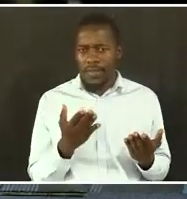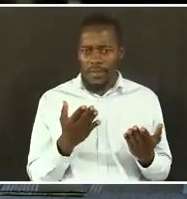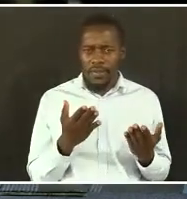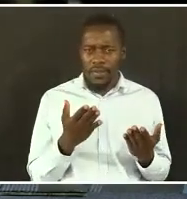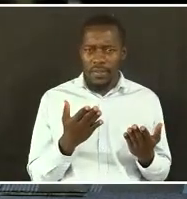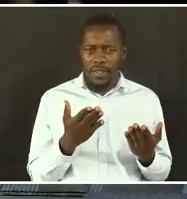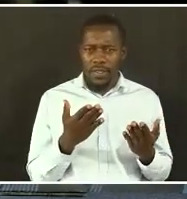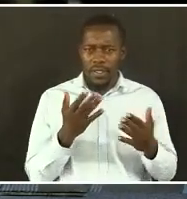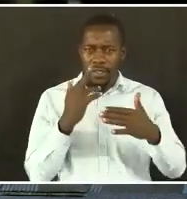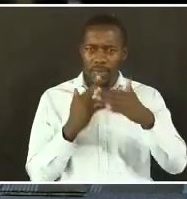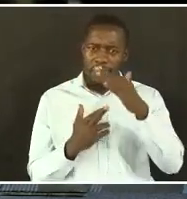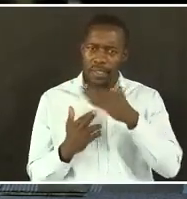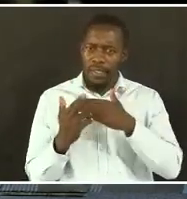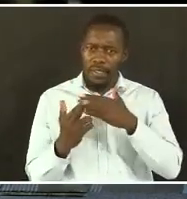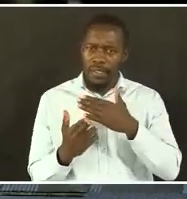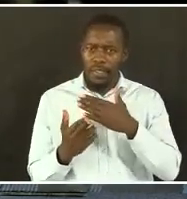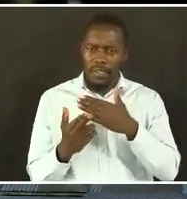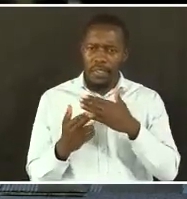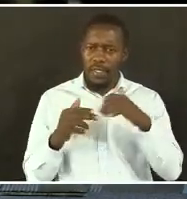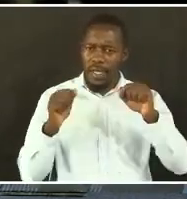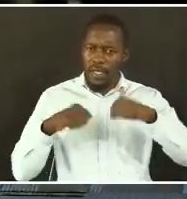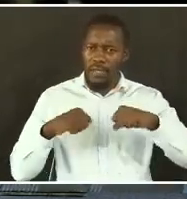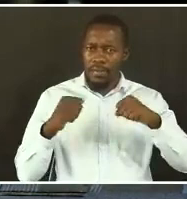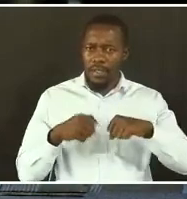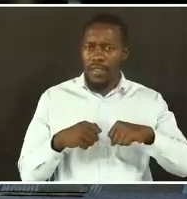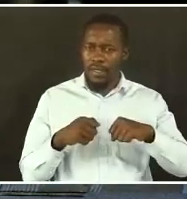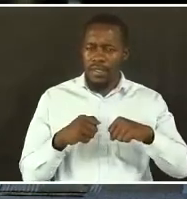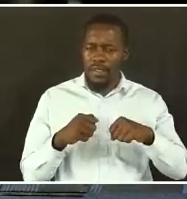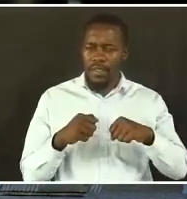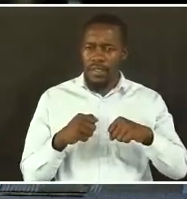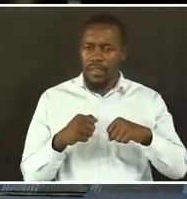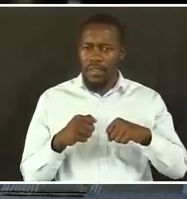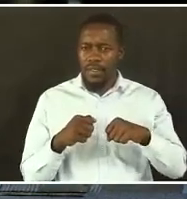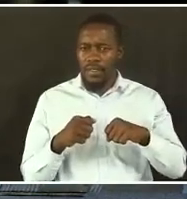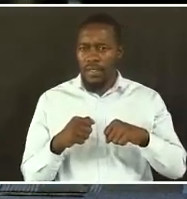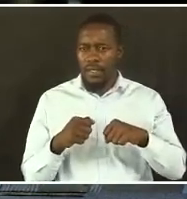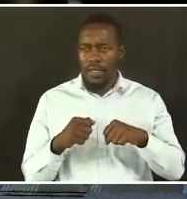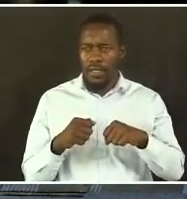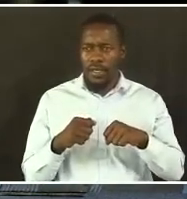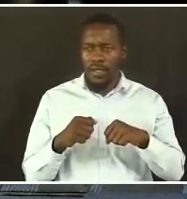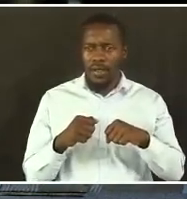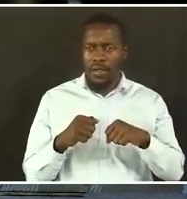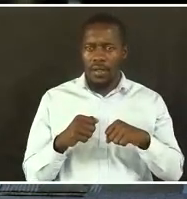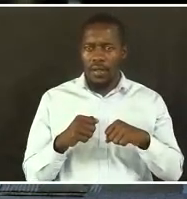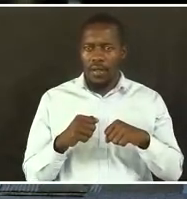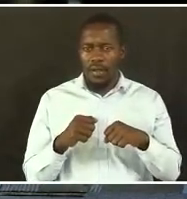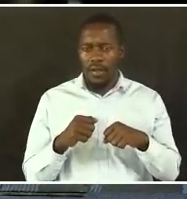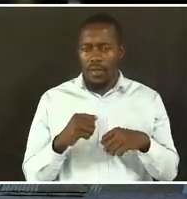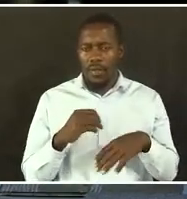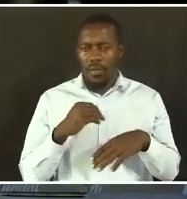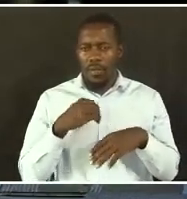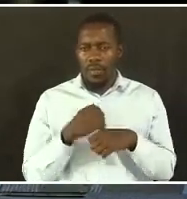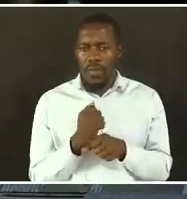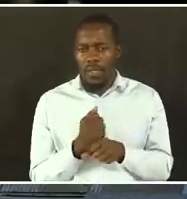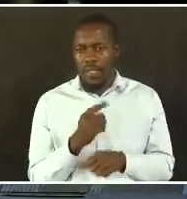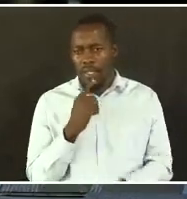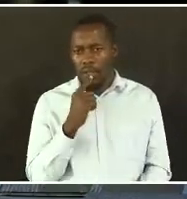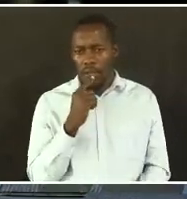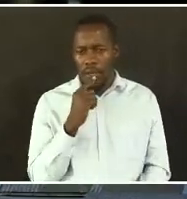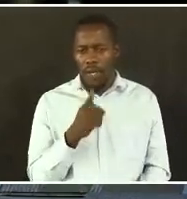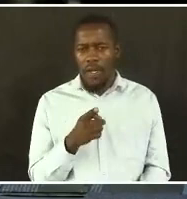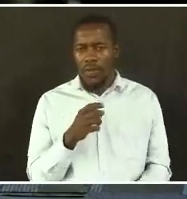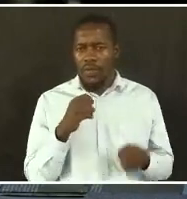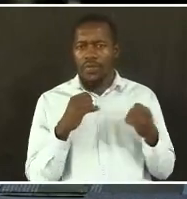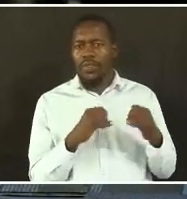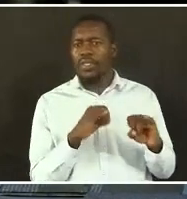have shared with you, so that they have confidence in you. Create that space for them so that they can share with you openly. And in that case, as they share